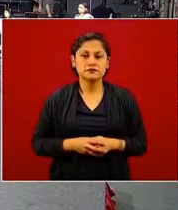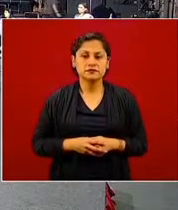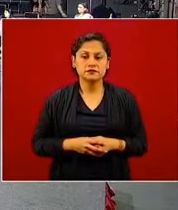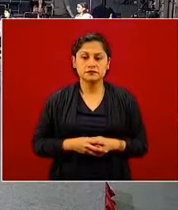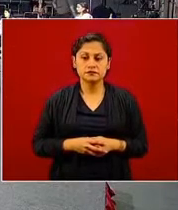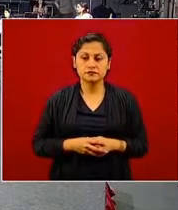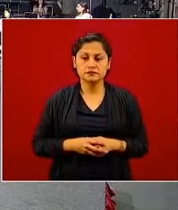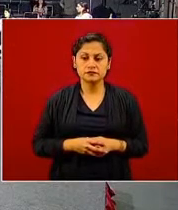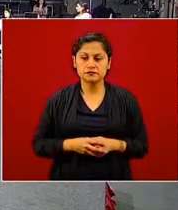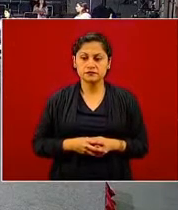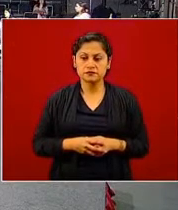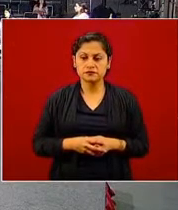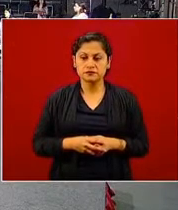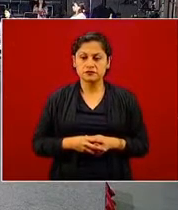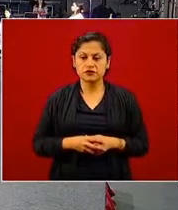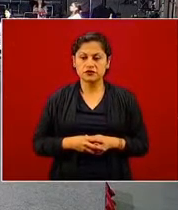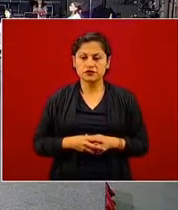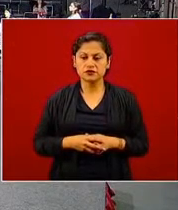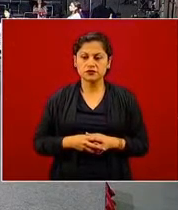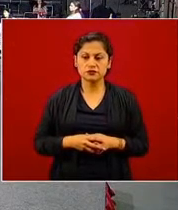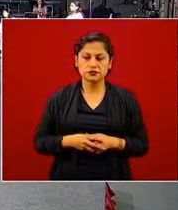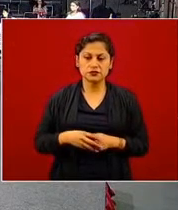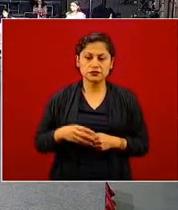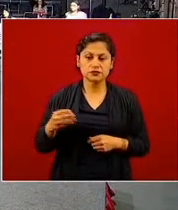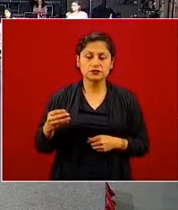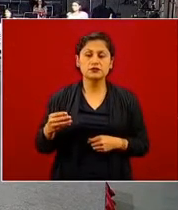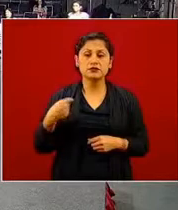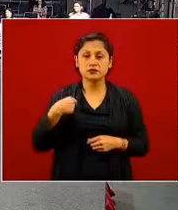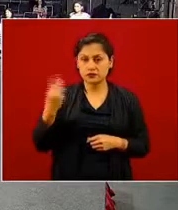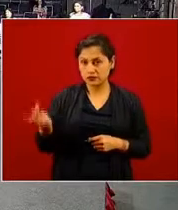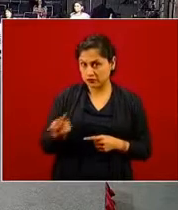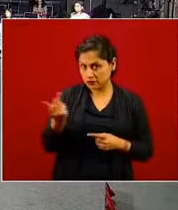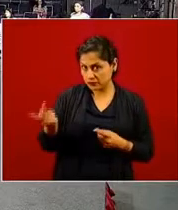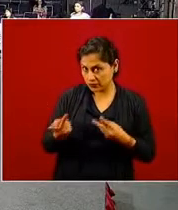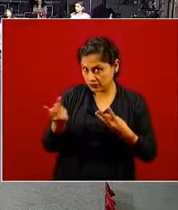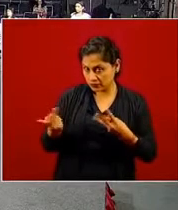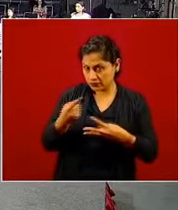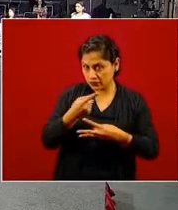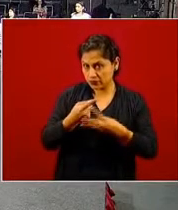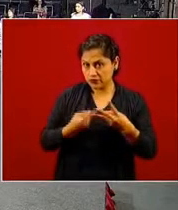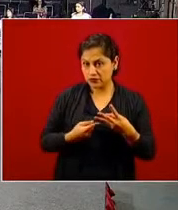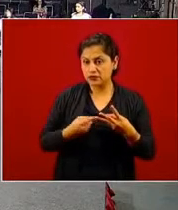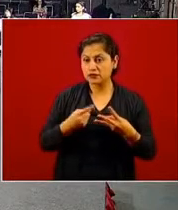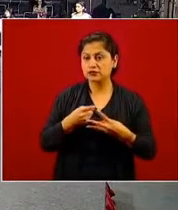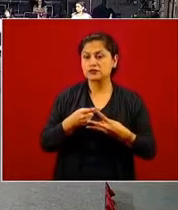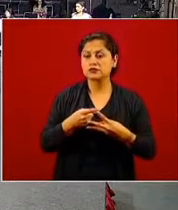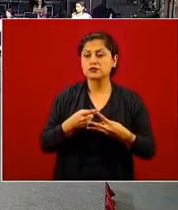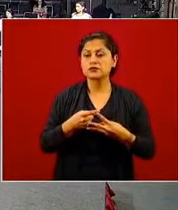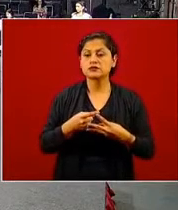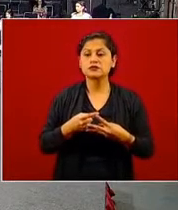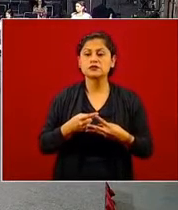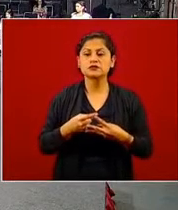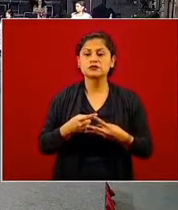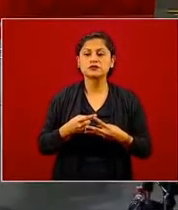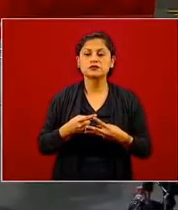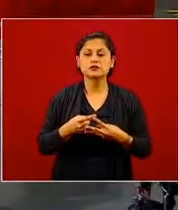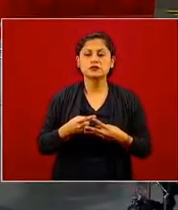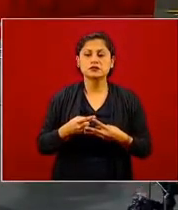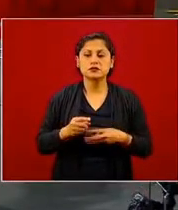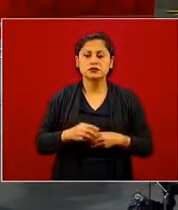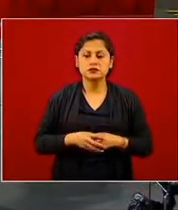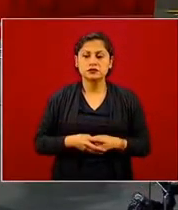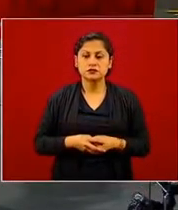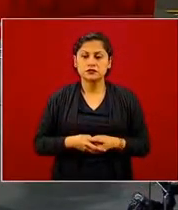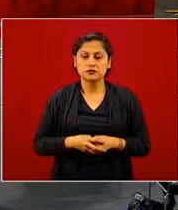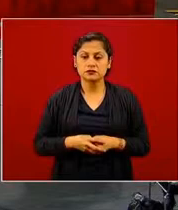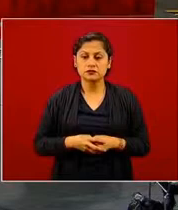Dario, Doctor. I have three questions, quite straightforward, really. The first one